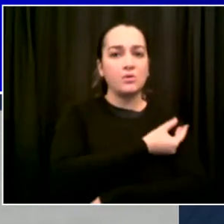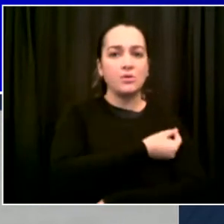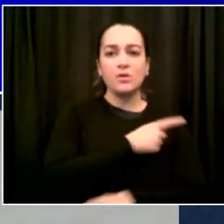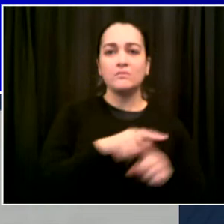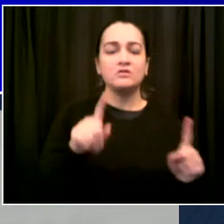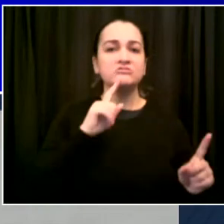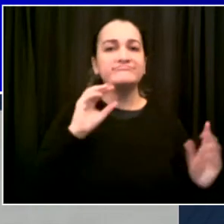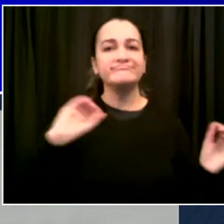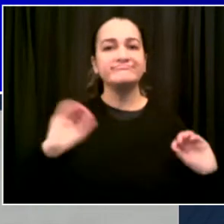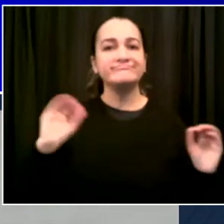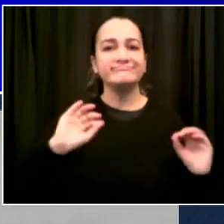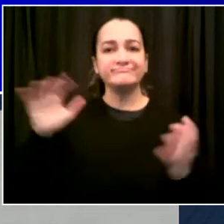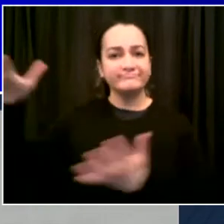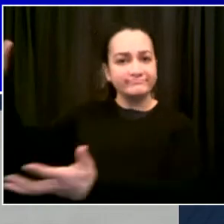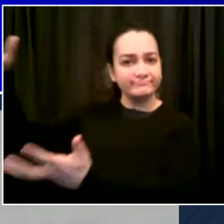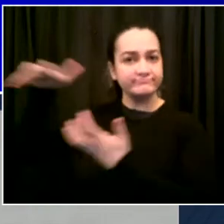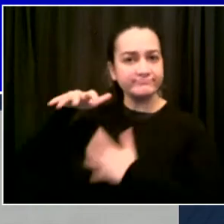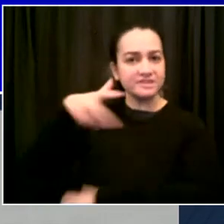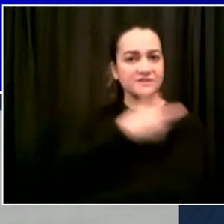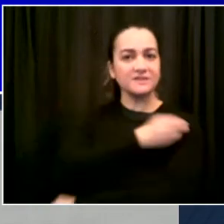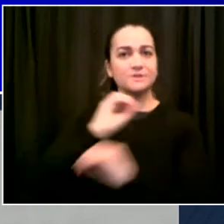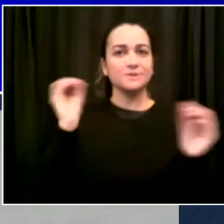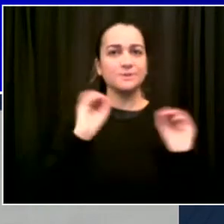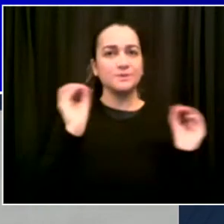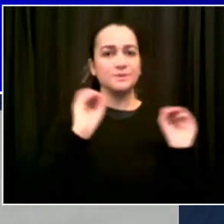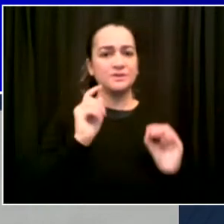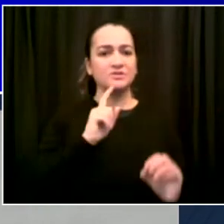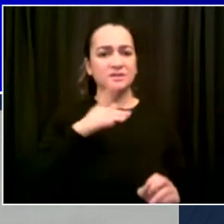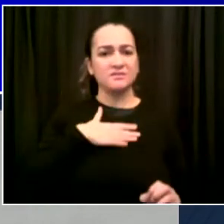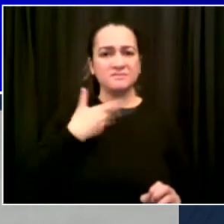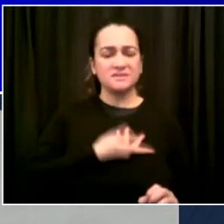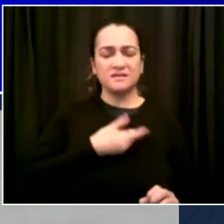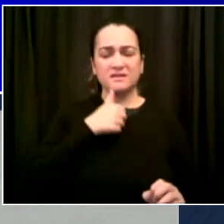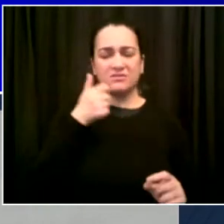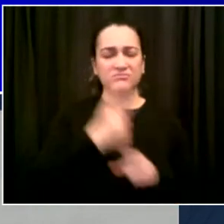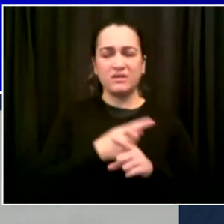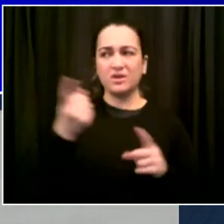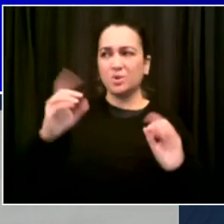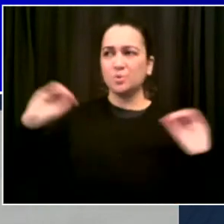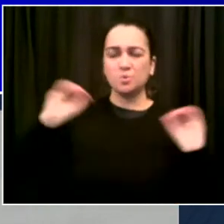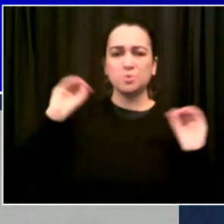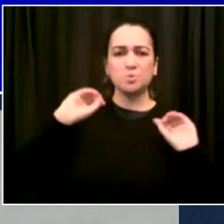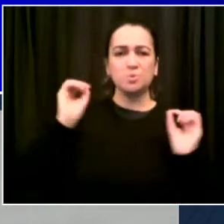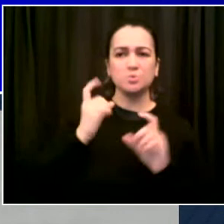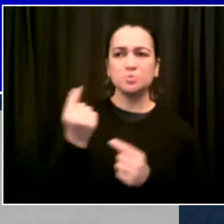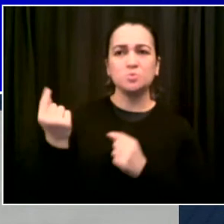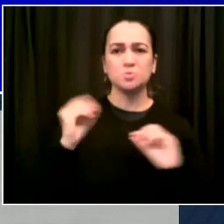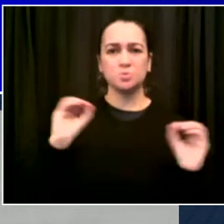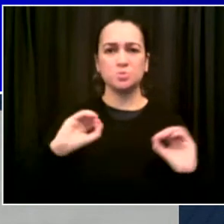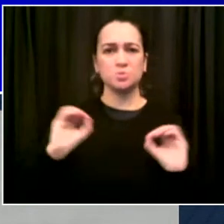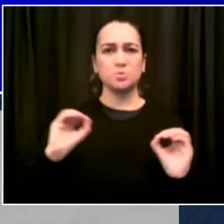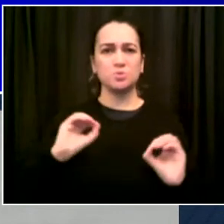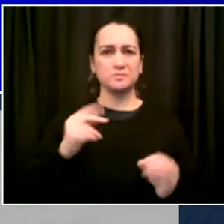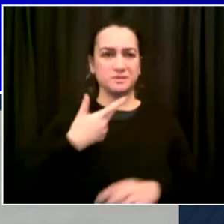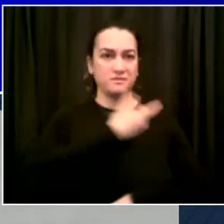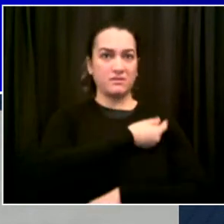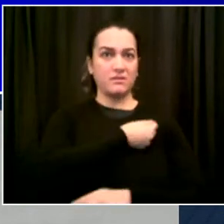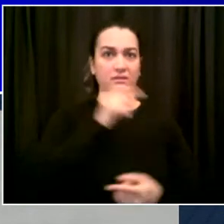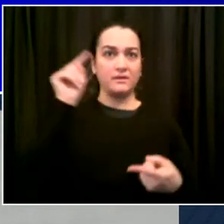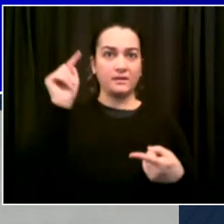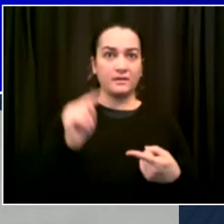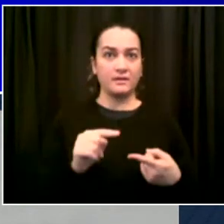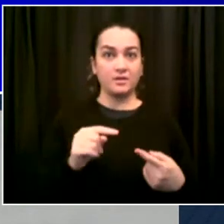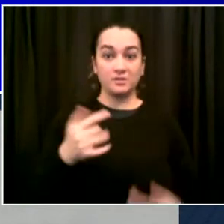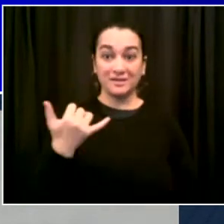now producing vaccine. 2. And all the other companies in America that have the